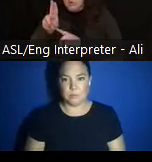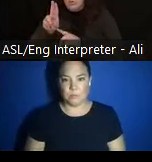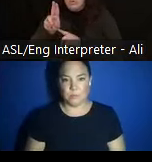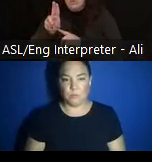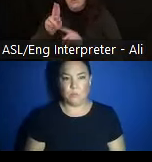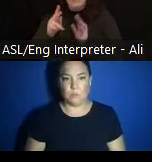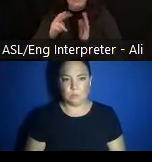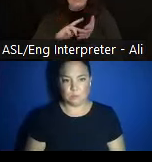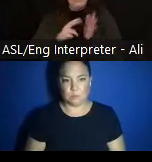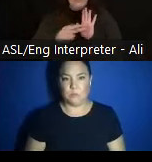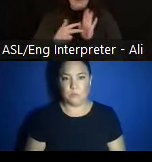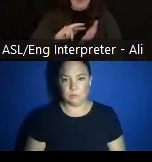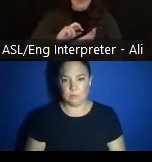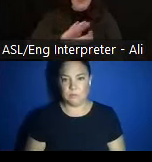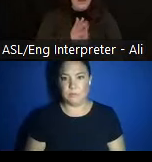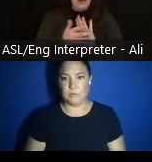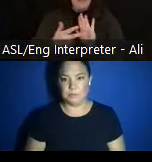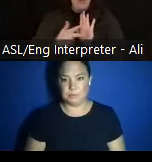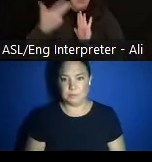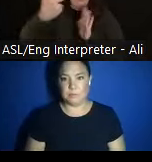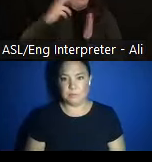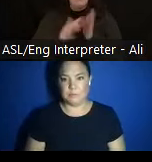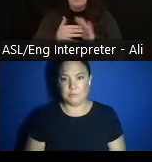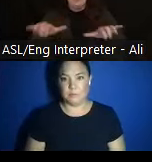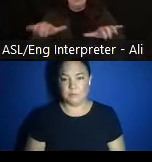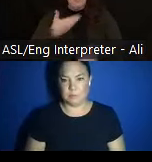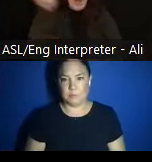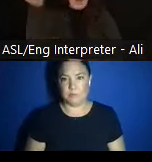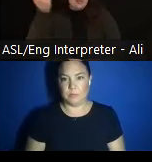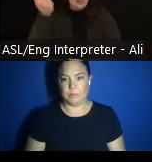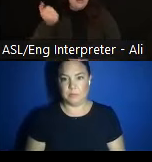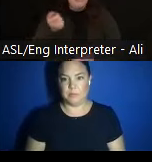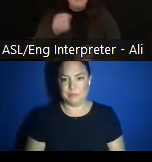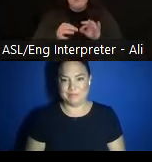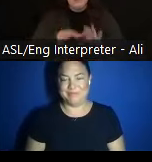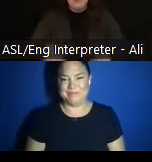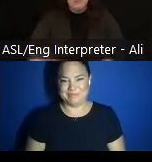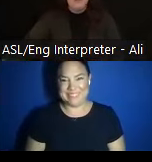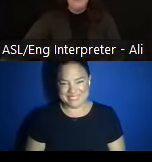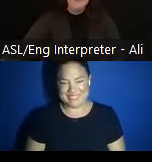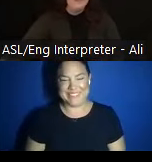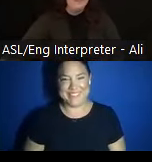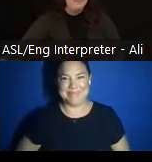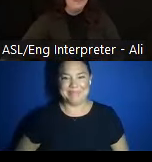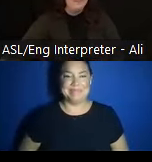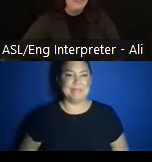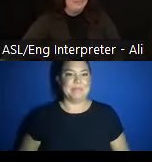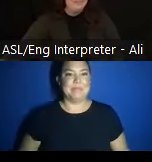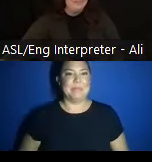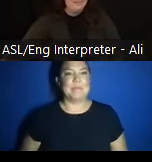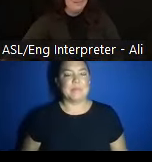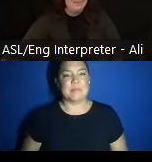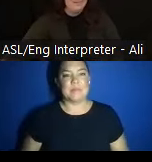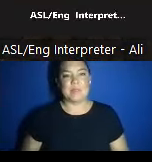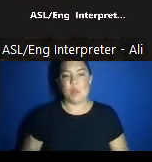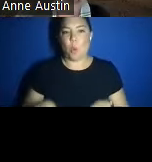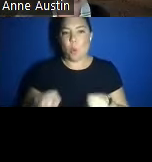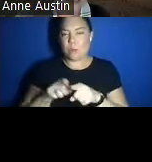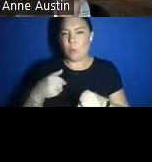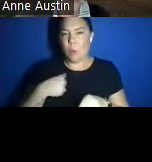pluralize and you make it three, it's like to do the best, essentially. These are pictured with wajid eyes, a